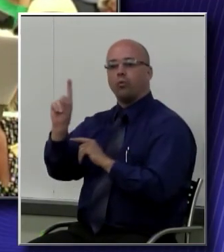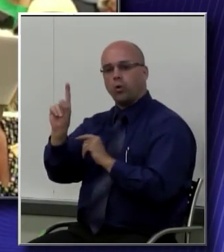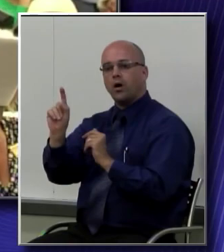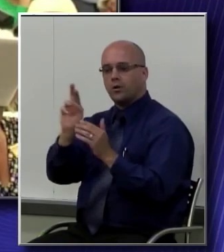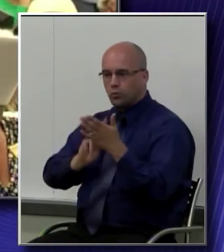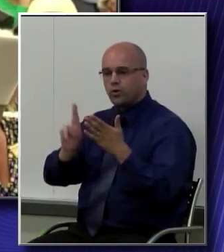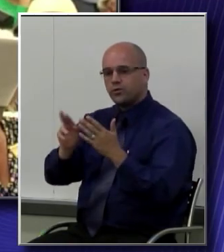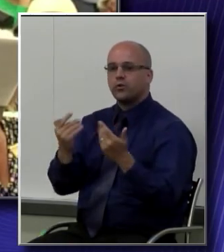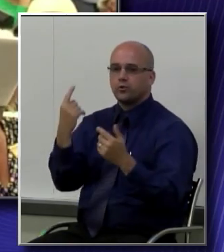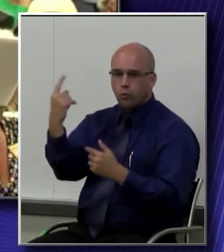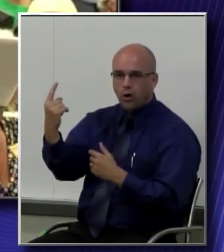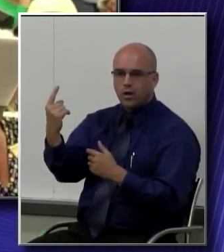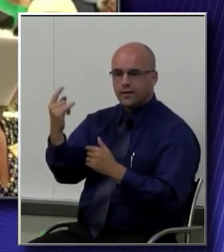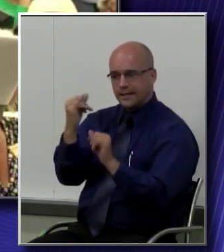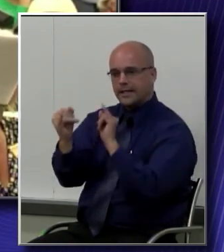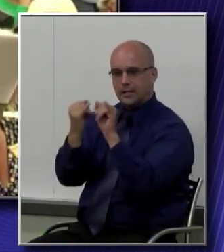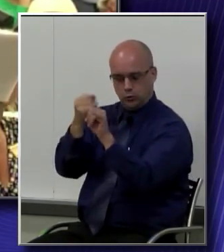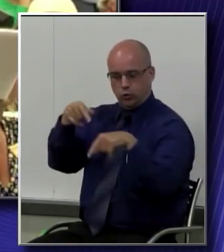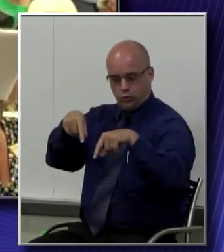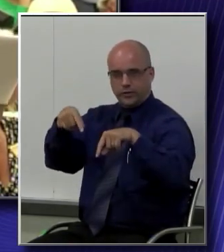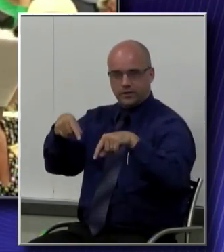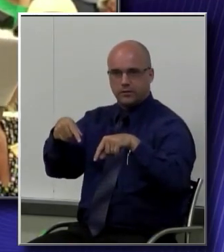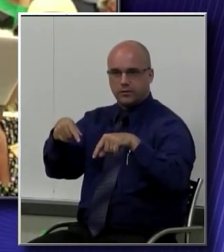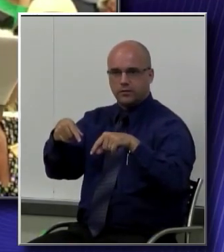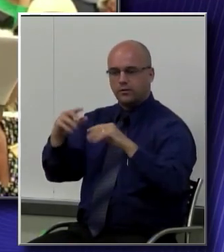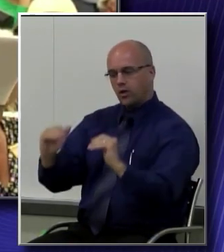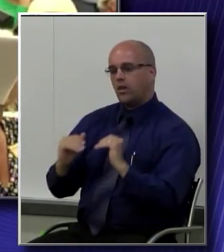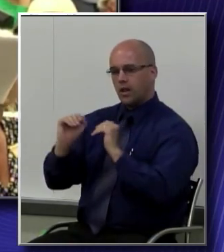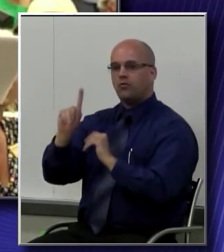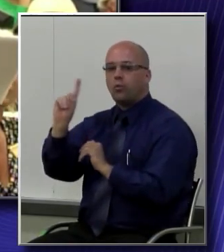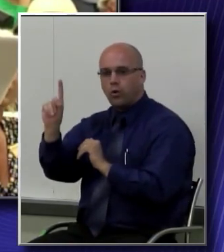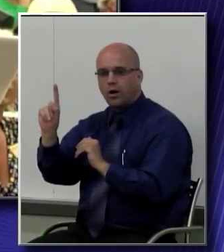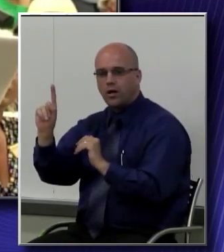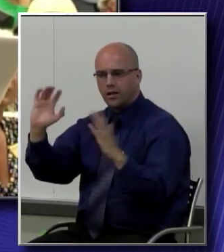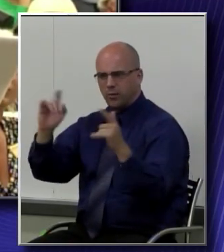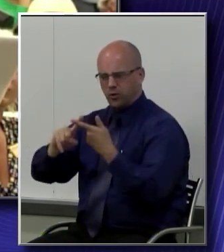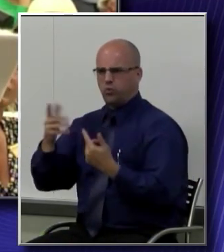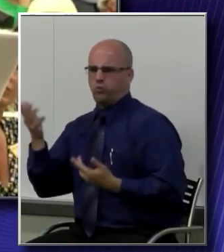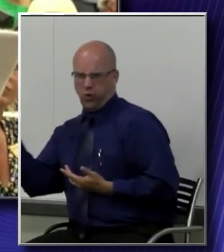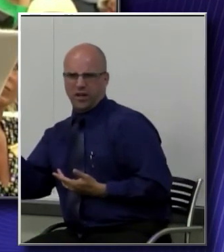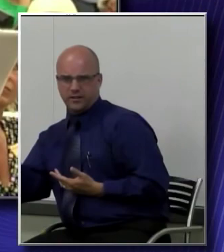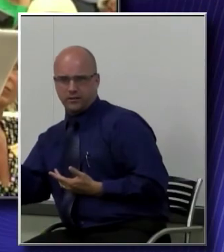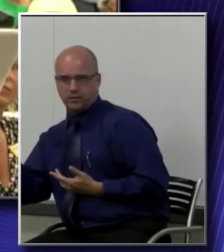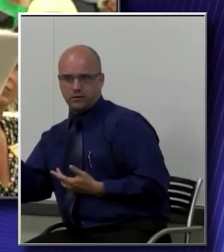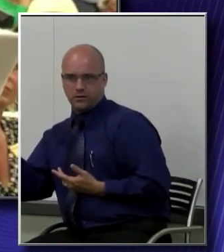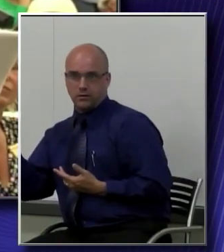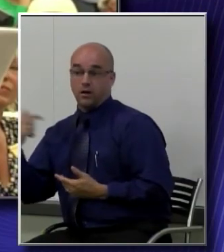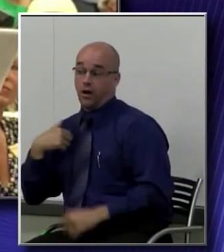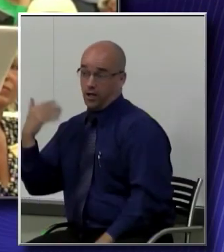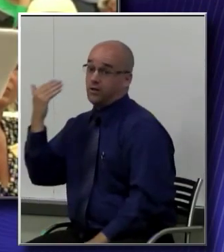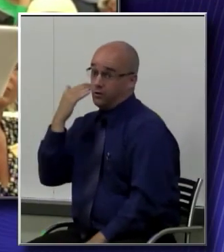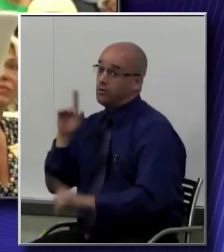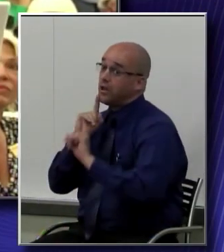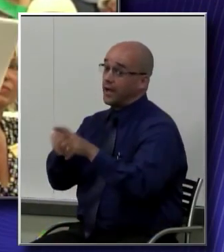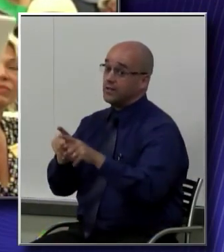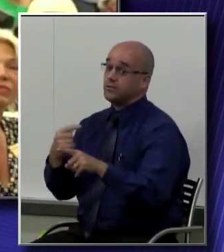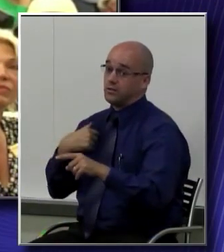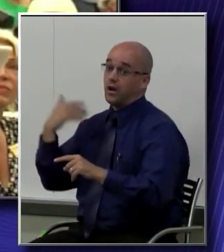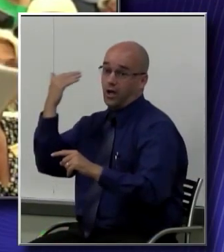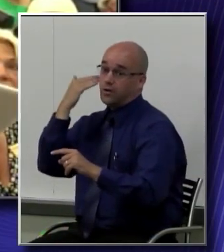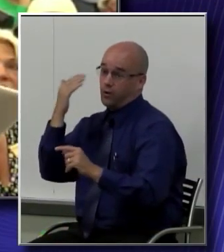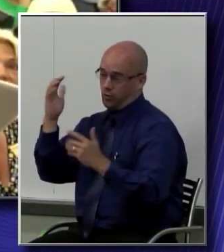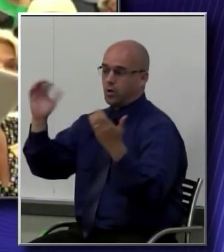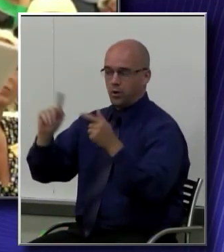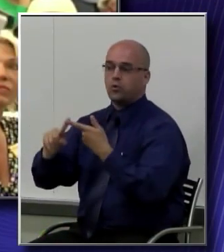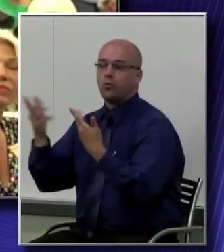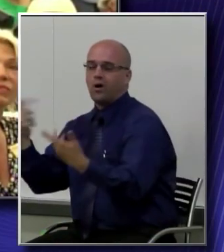one, research institutes. They're level one compared to what? I happen to know that. I happen to know compared to